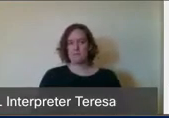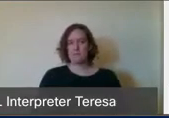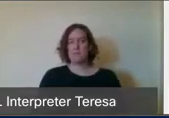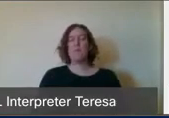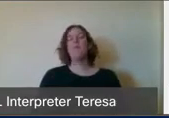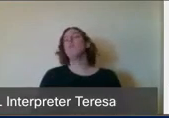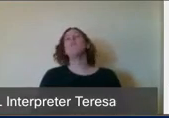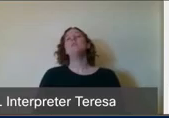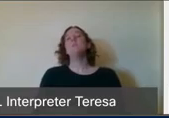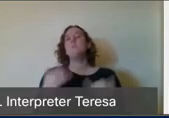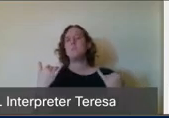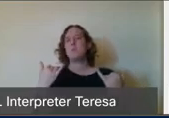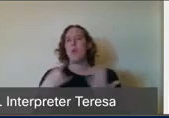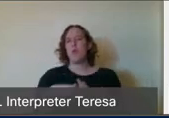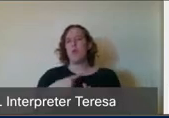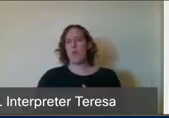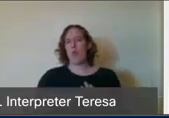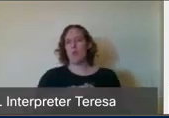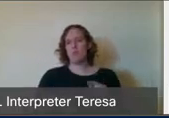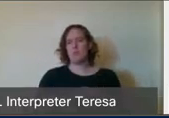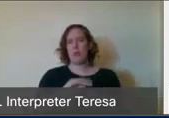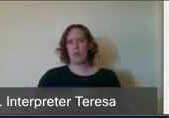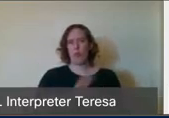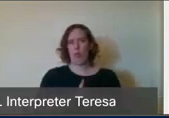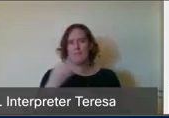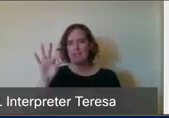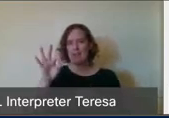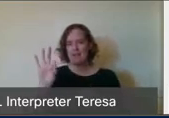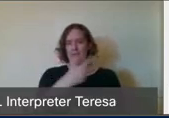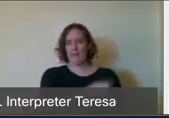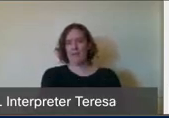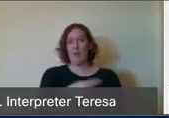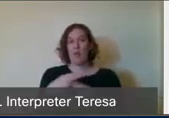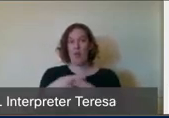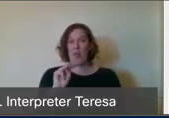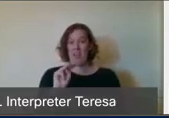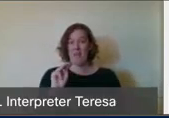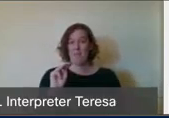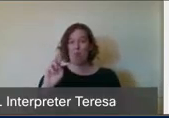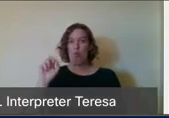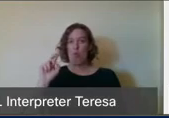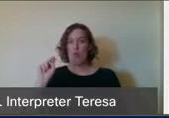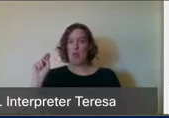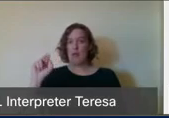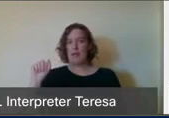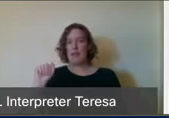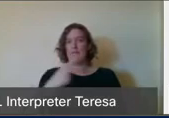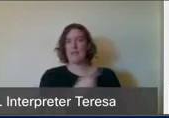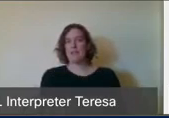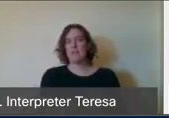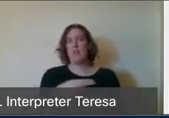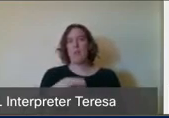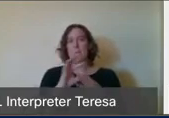Now let's talk about the COVID-19 vaccine. It's called an mRNA vaccine or a messenger